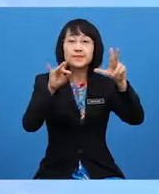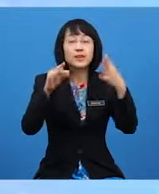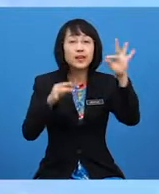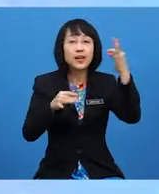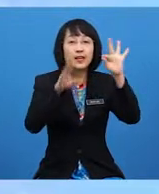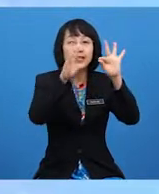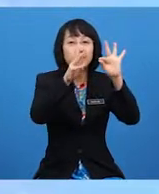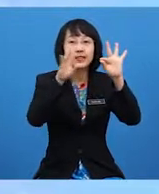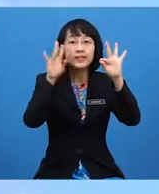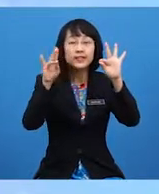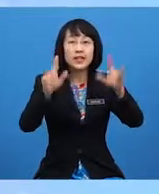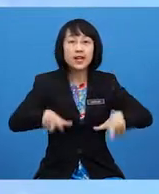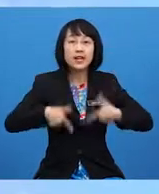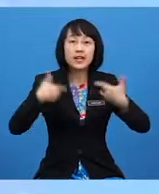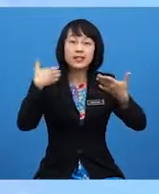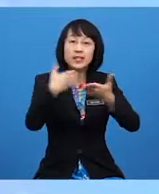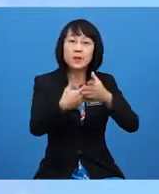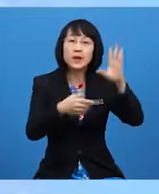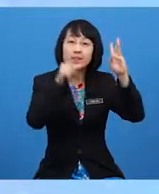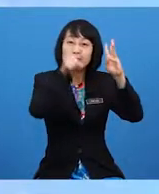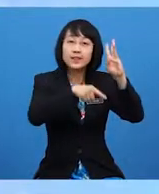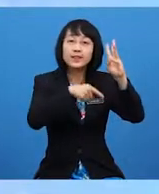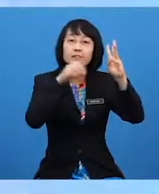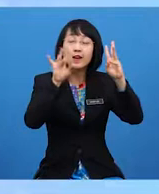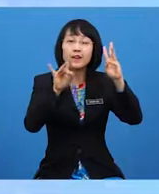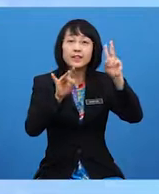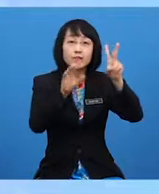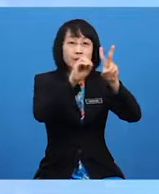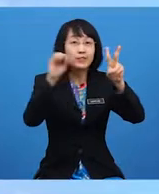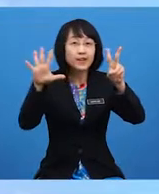So, this is an impressive record, Cream Puff.